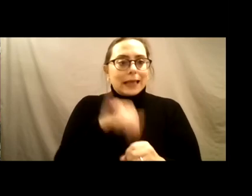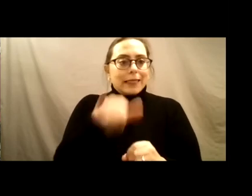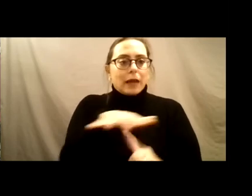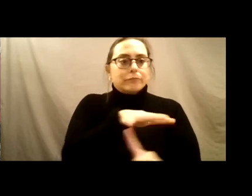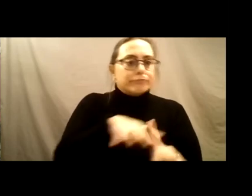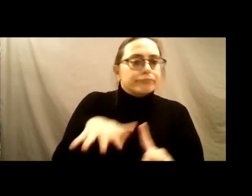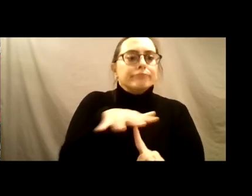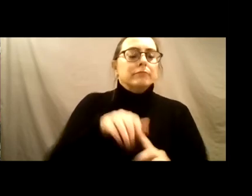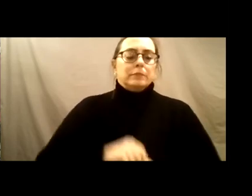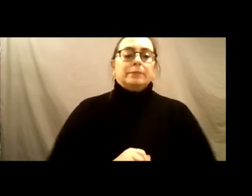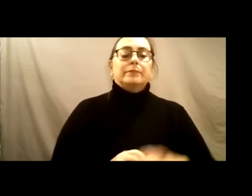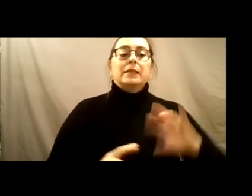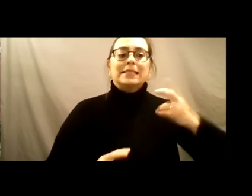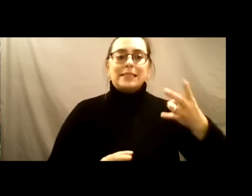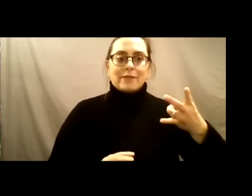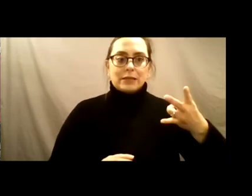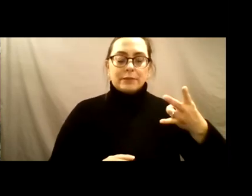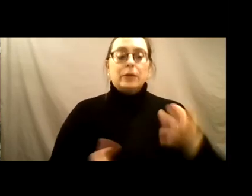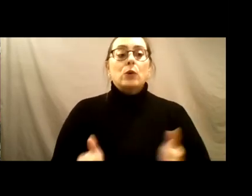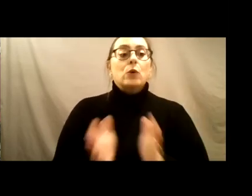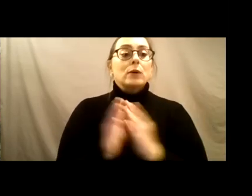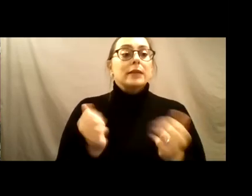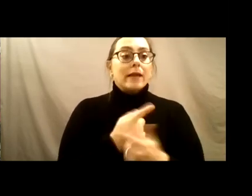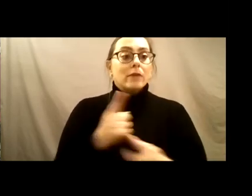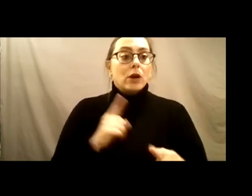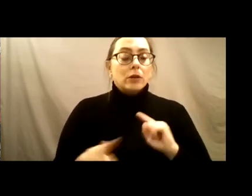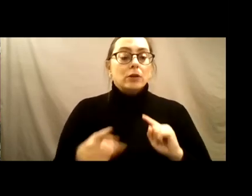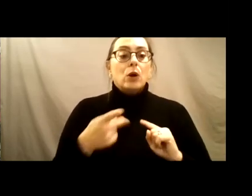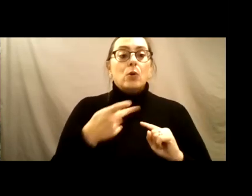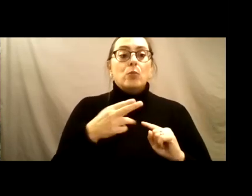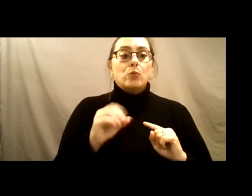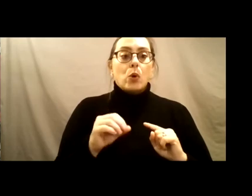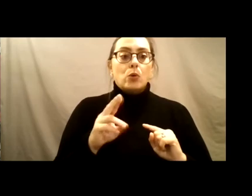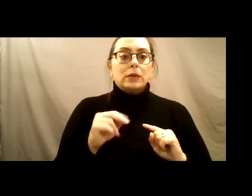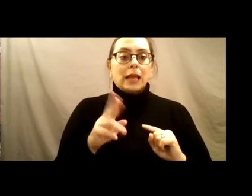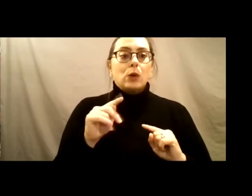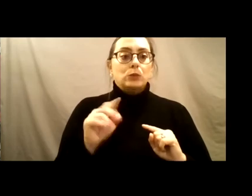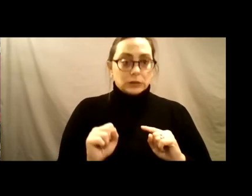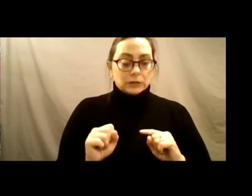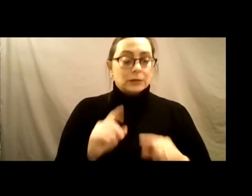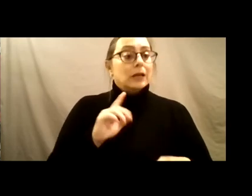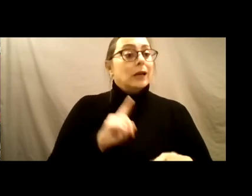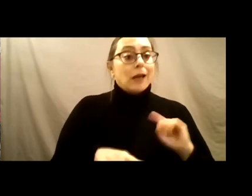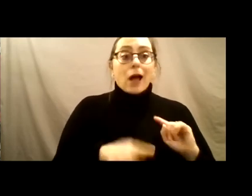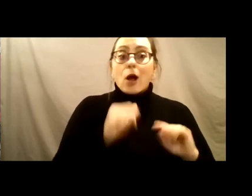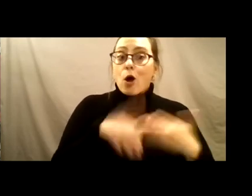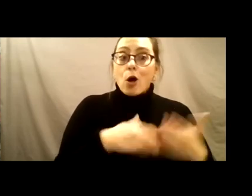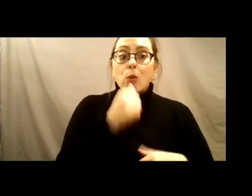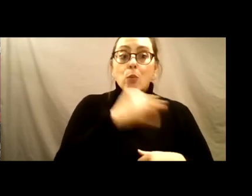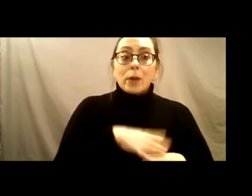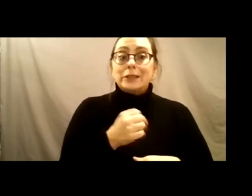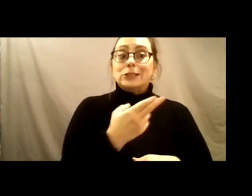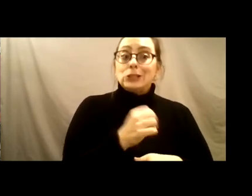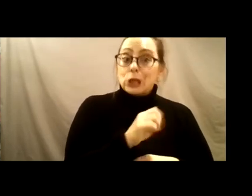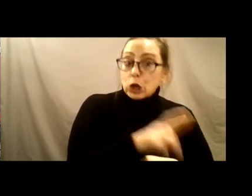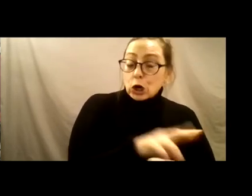7, request that everyone put their pronouns beside their name in the meeting. Not all women are she's and hers. Not all men are